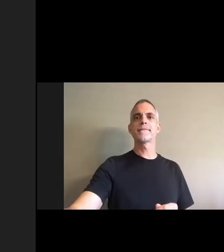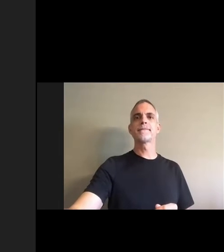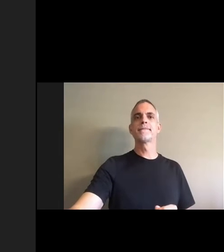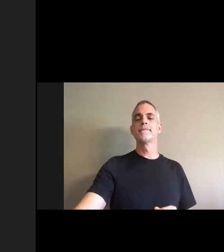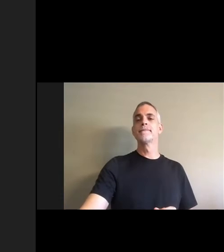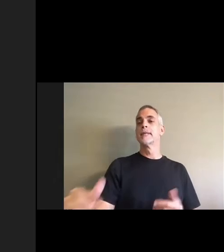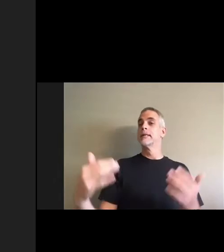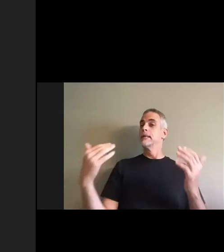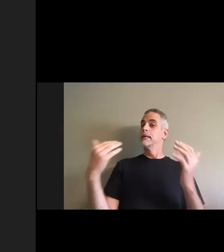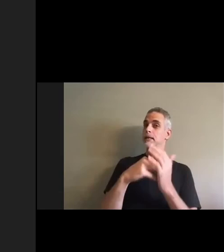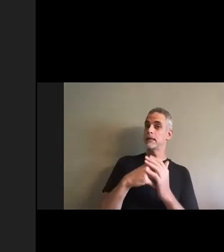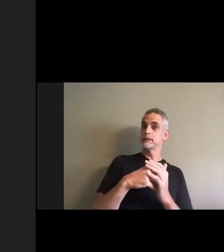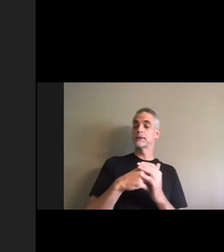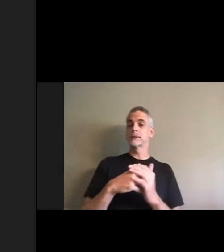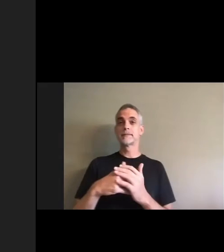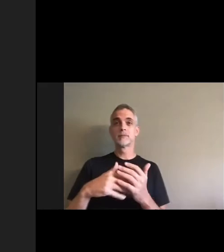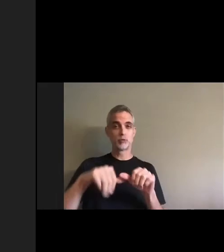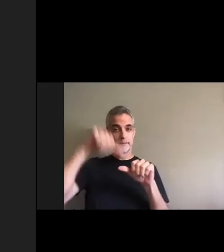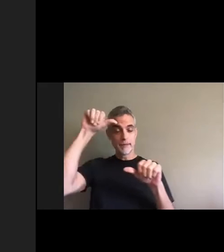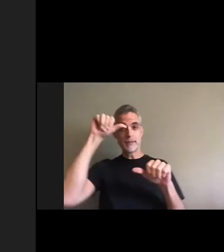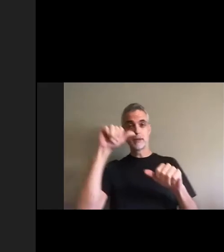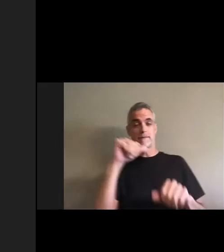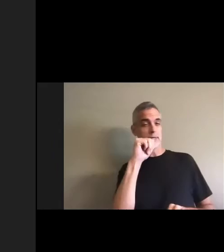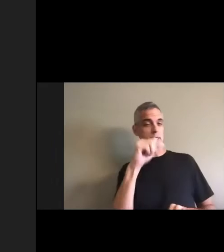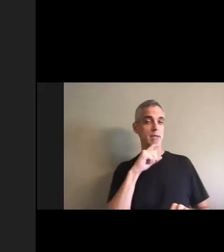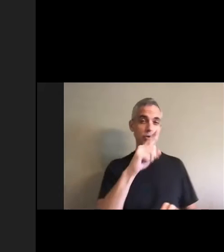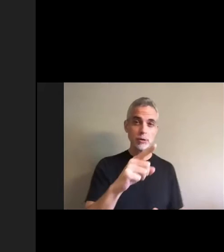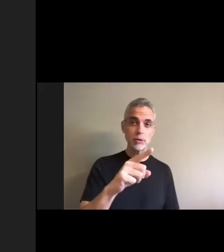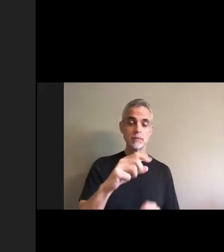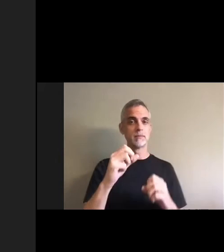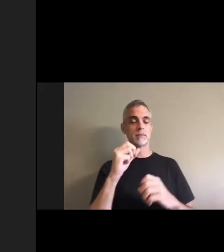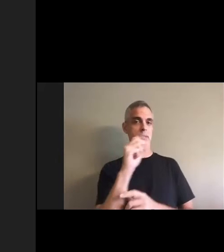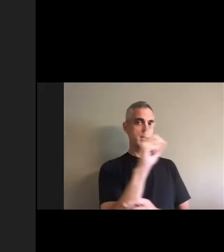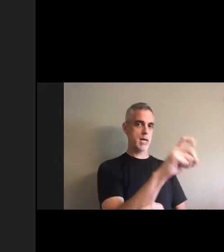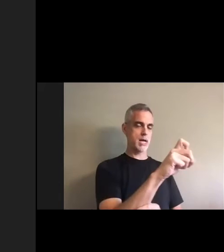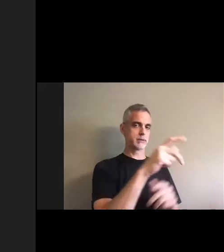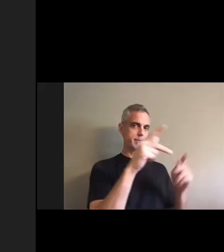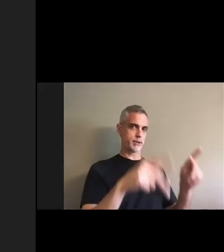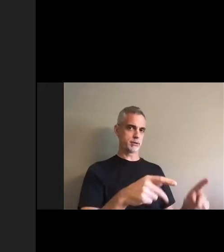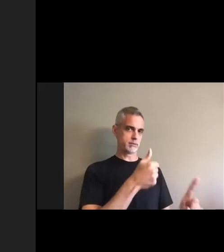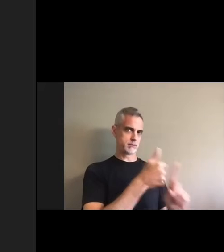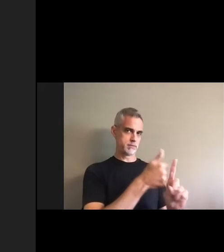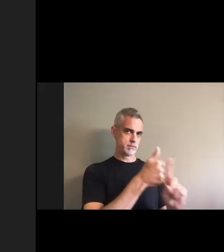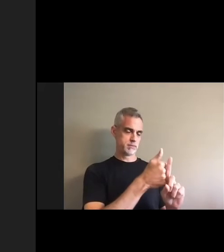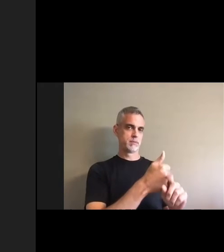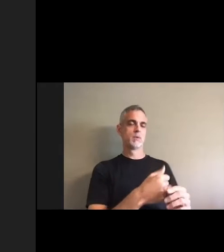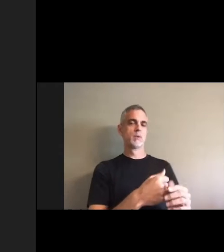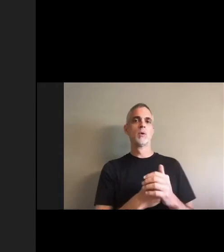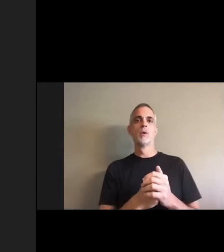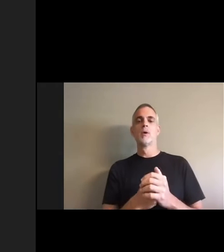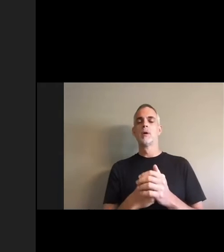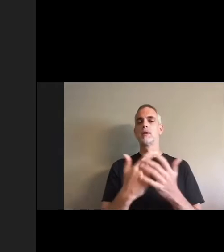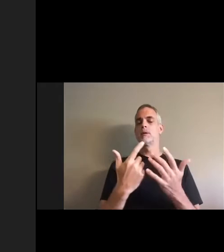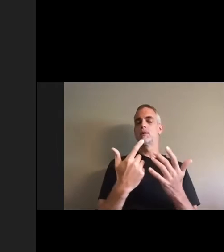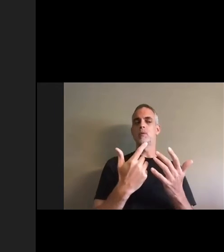Just wanted to make sure we talked about the differences. Again, if you are unsure, ask the person